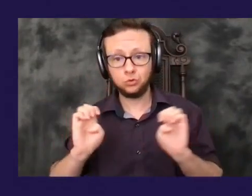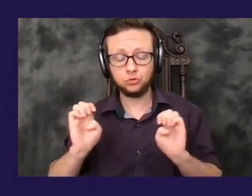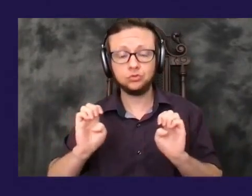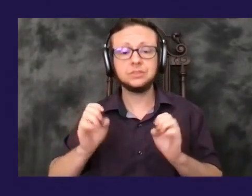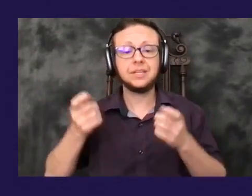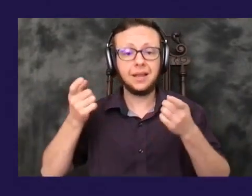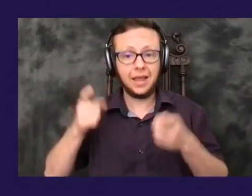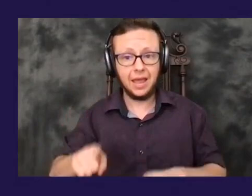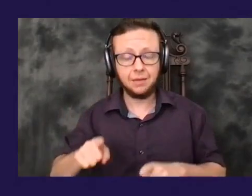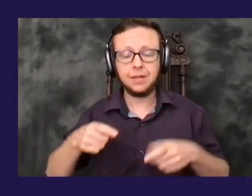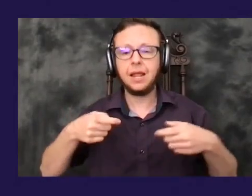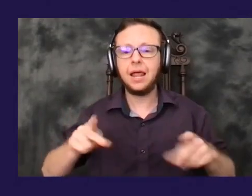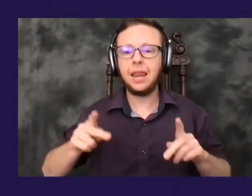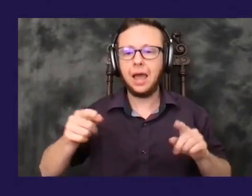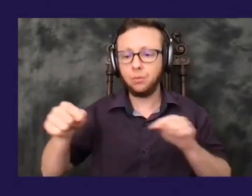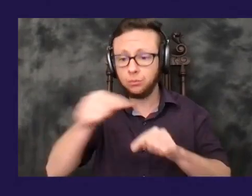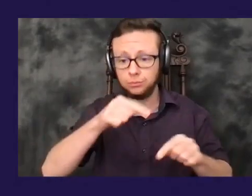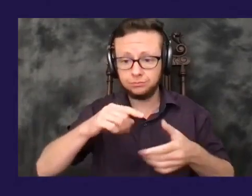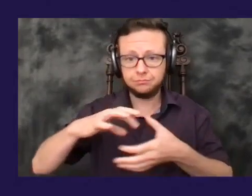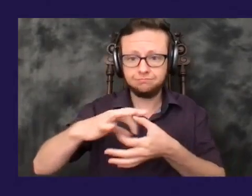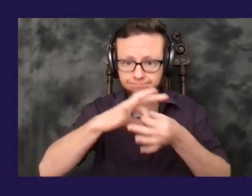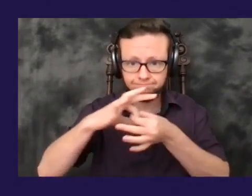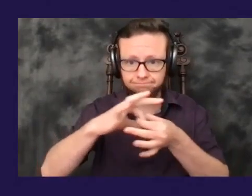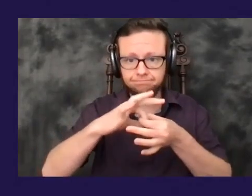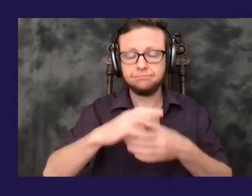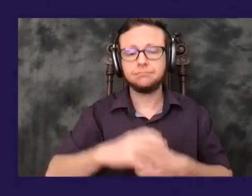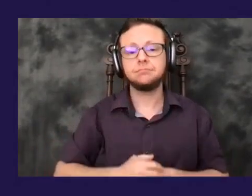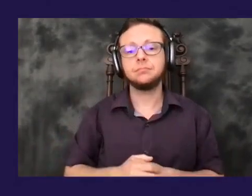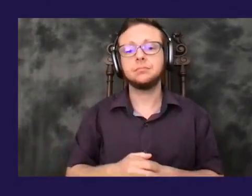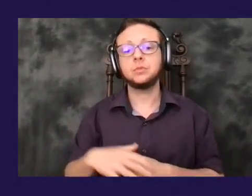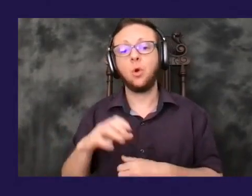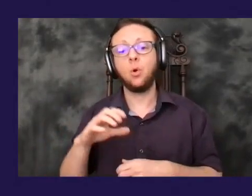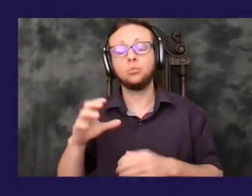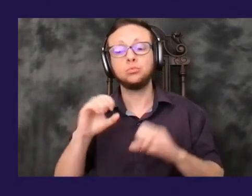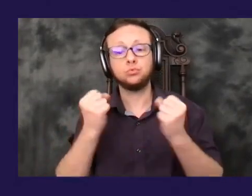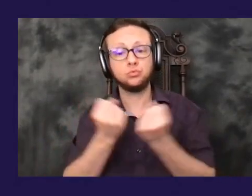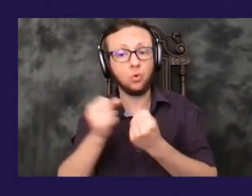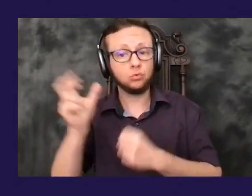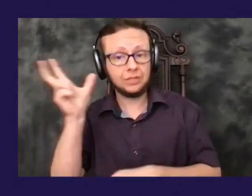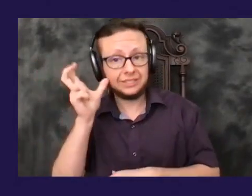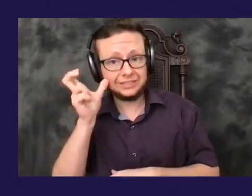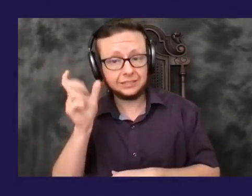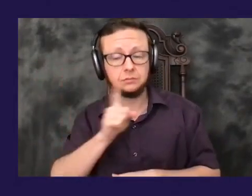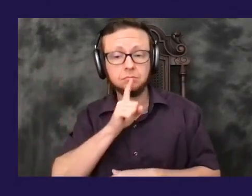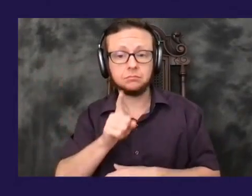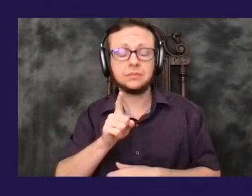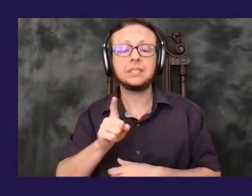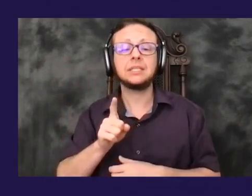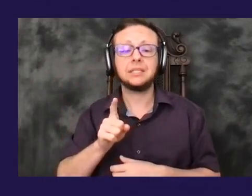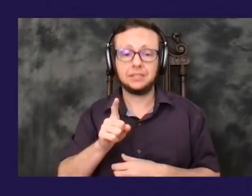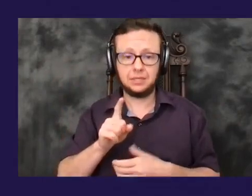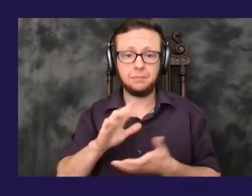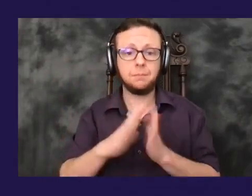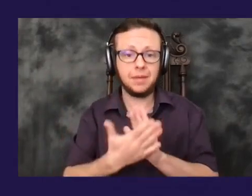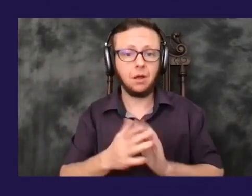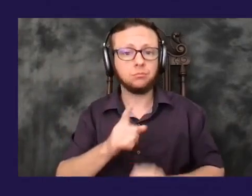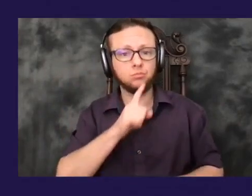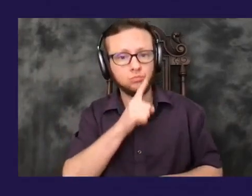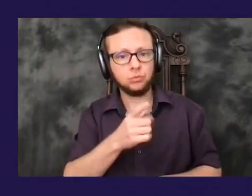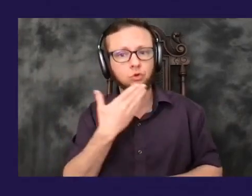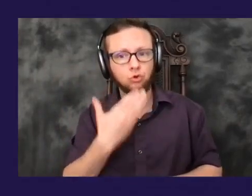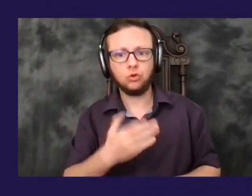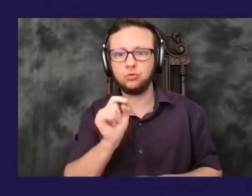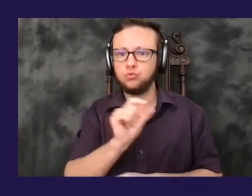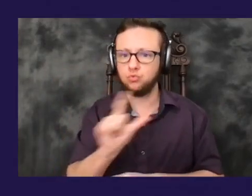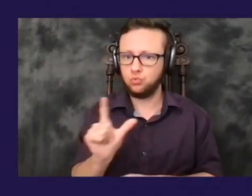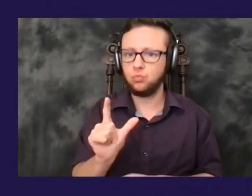moving pieces to be together. And so social listening really becomes, as Neil was just showing us, a really practical tool to